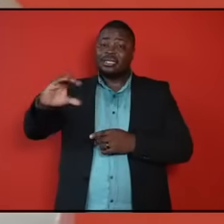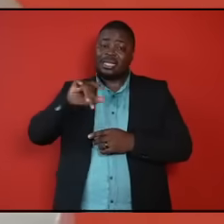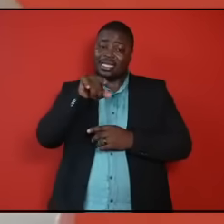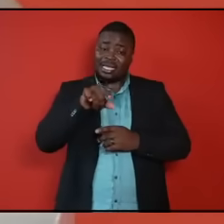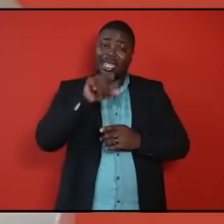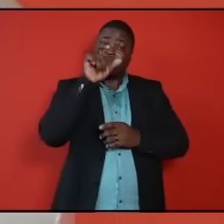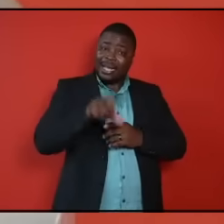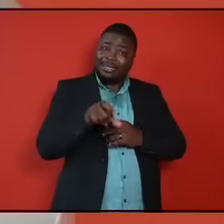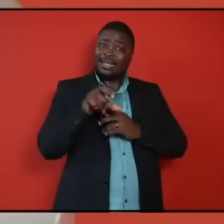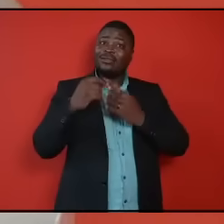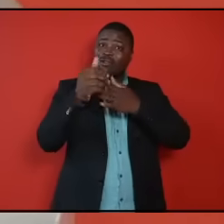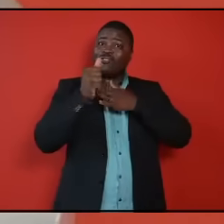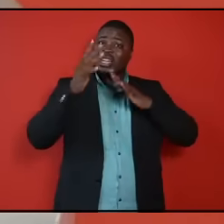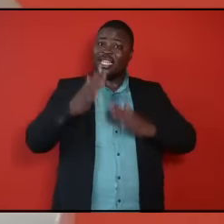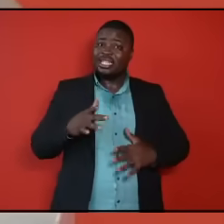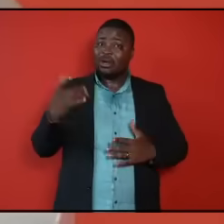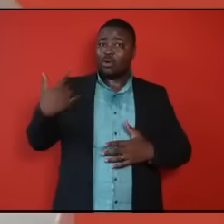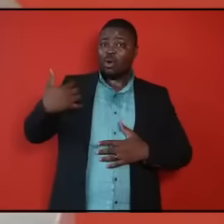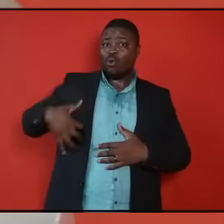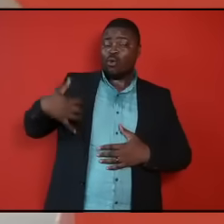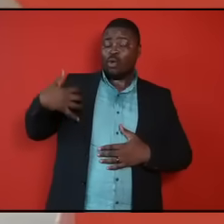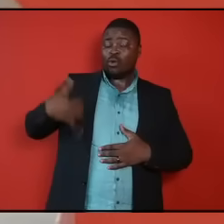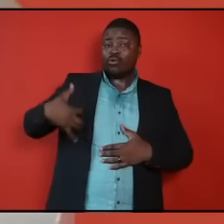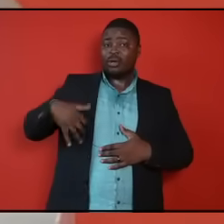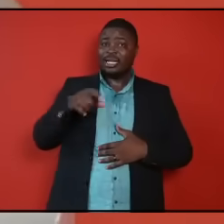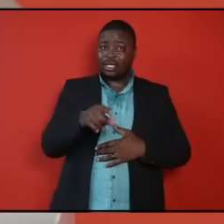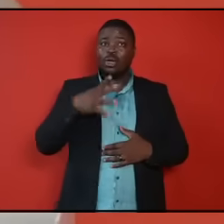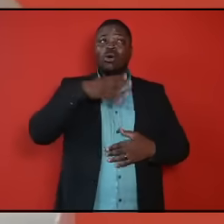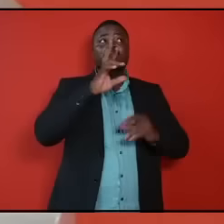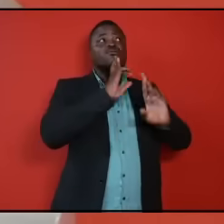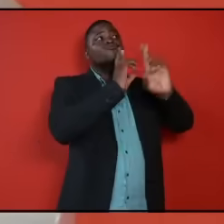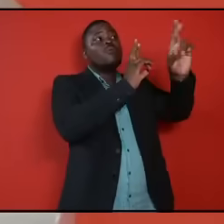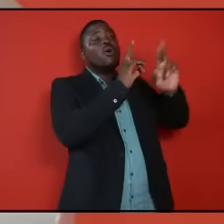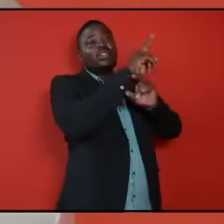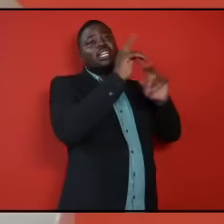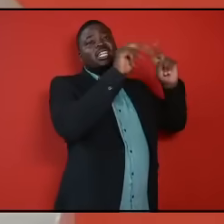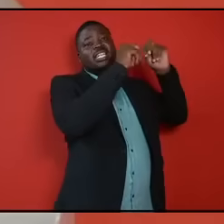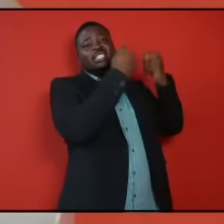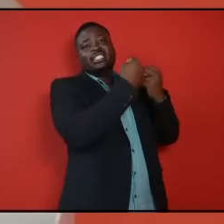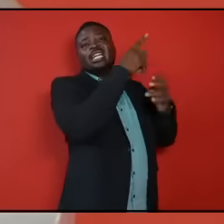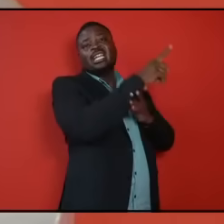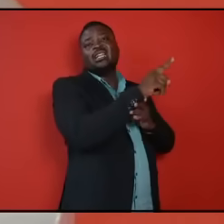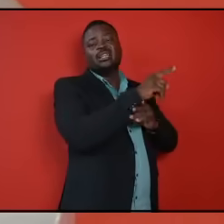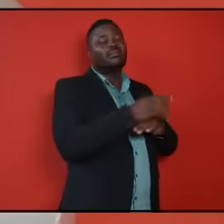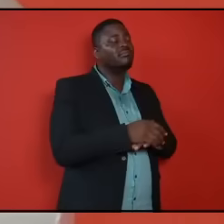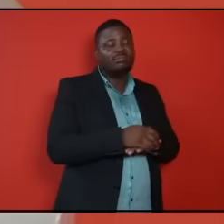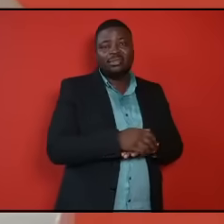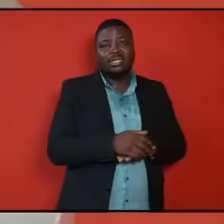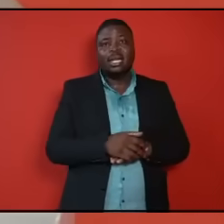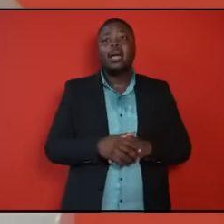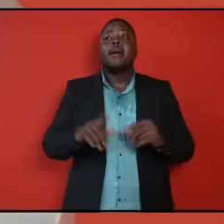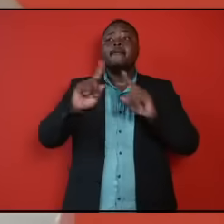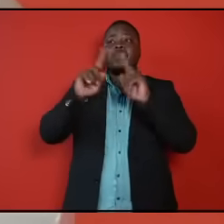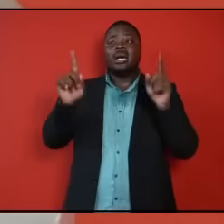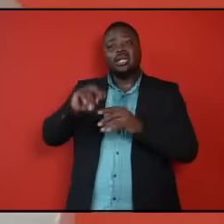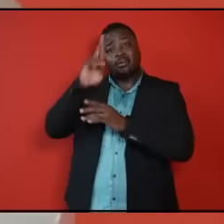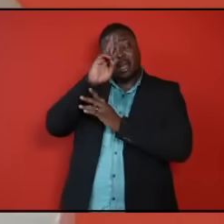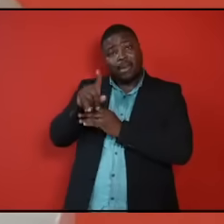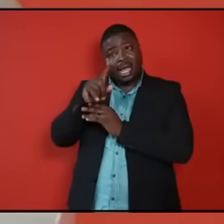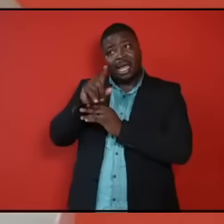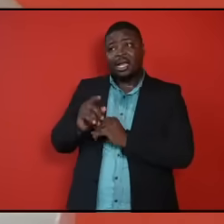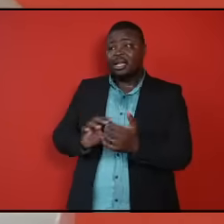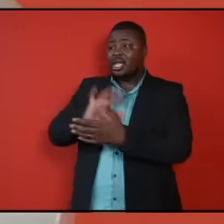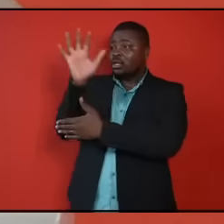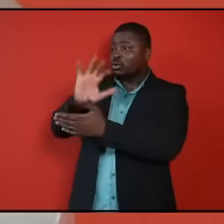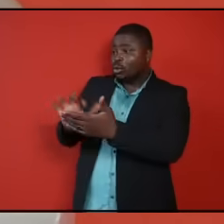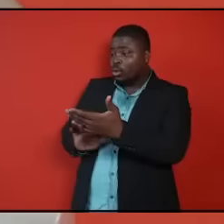They will have to face the consequences. There is no story here, my guy, where you say,